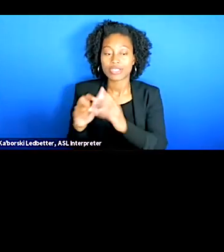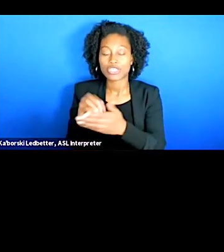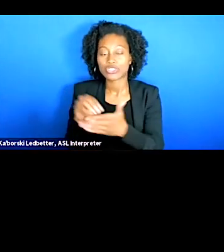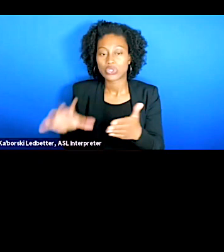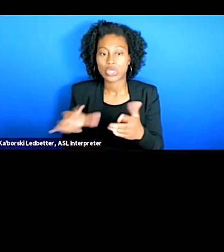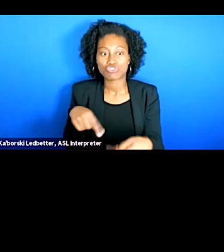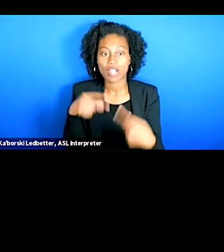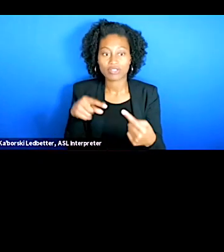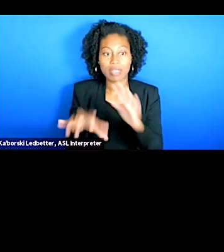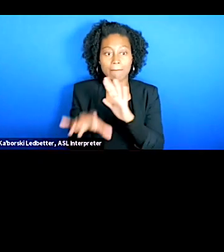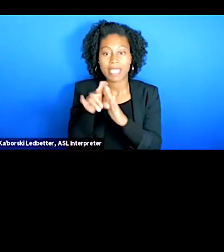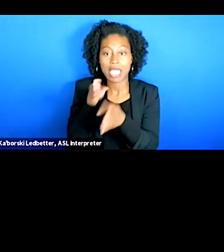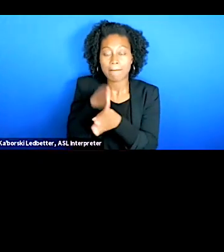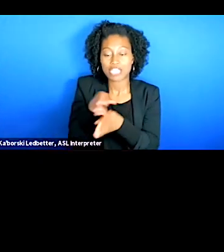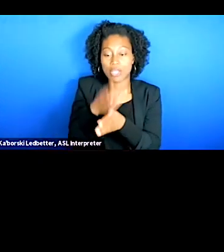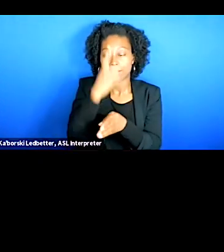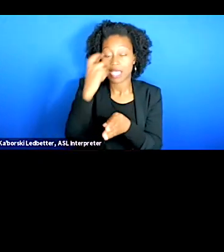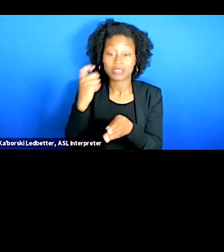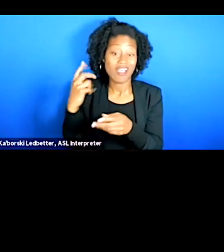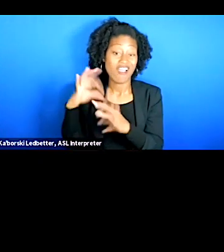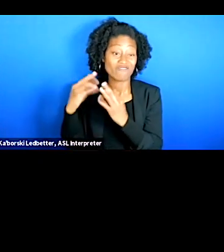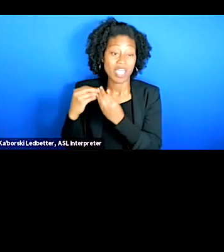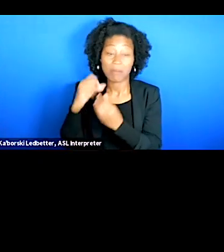of family guidance.